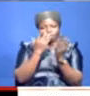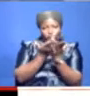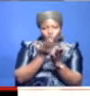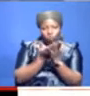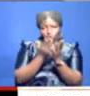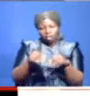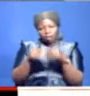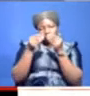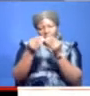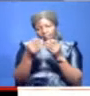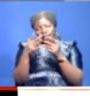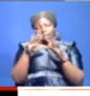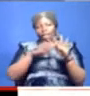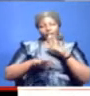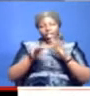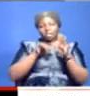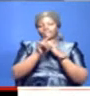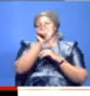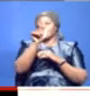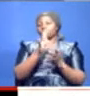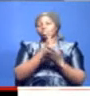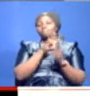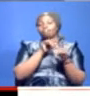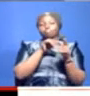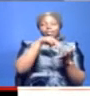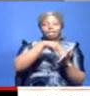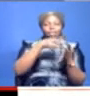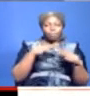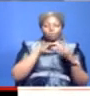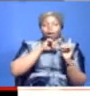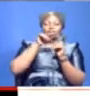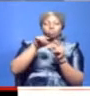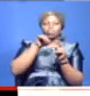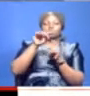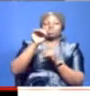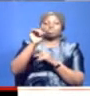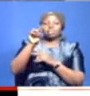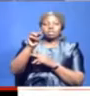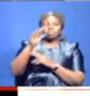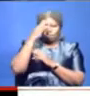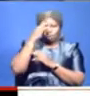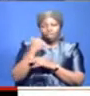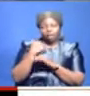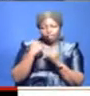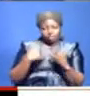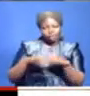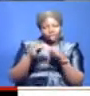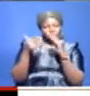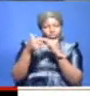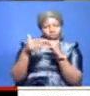region, with a section of aspirants accusing ODM of attempting to stifle democracy.